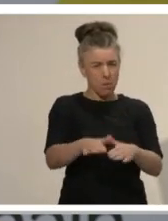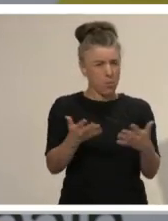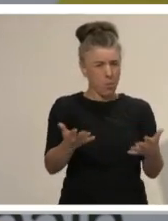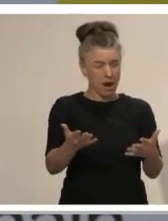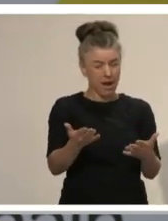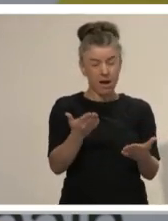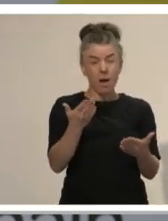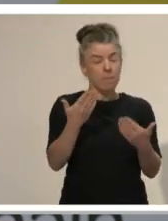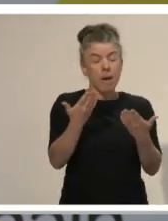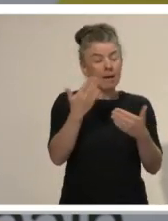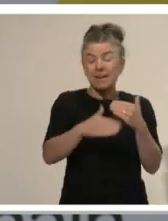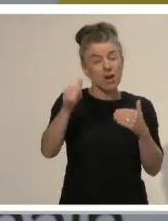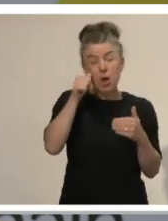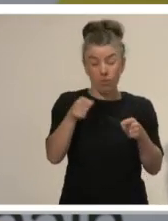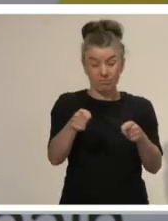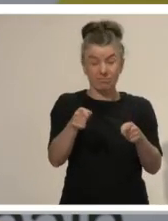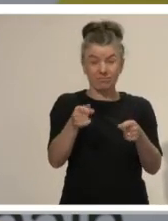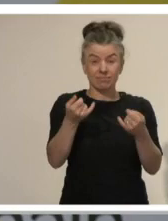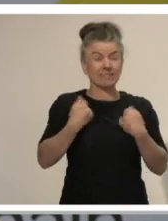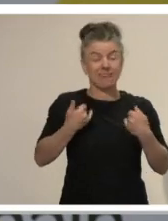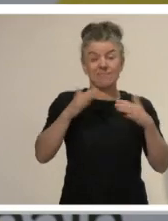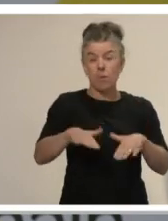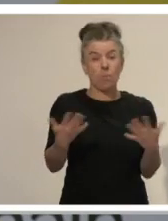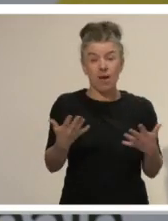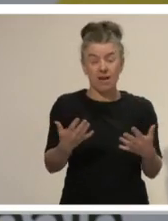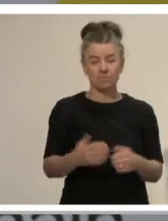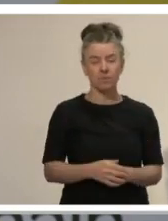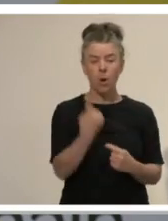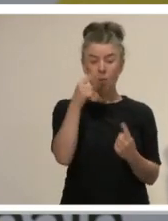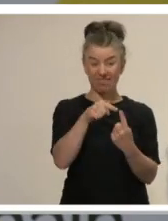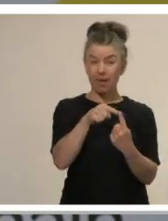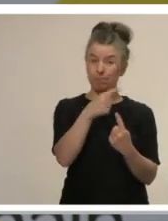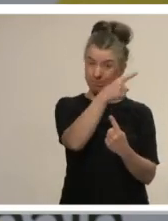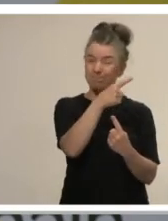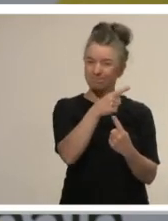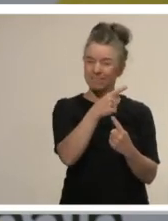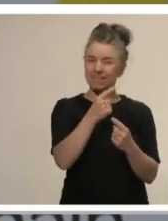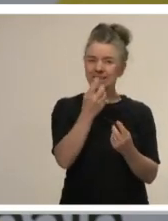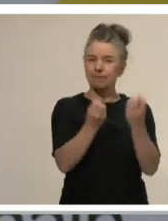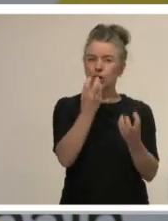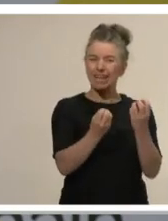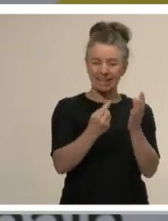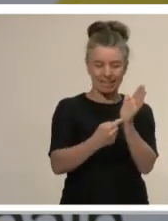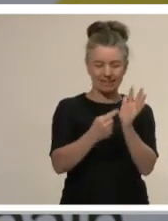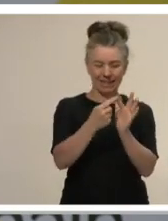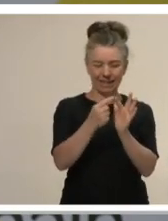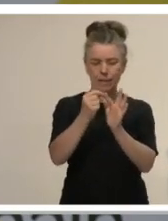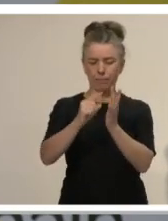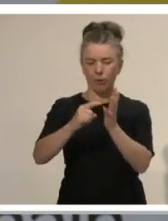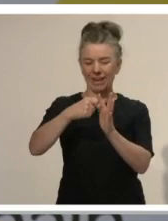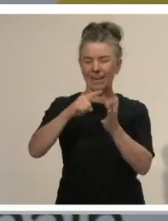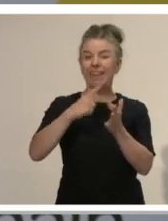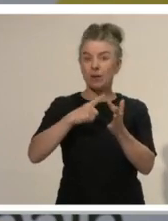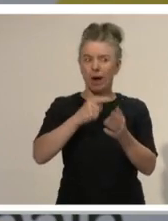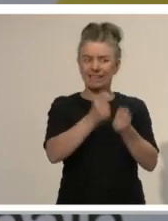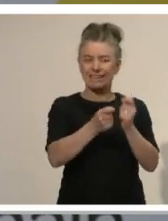never know, but the important thing is, and one of those is actually the Te Puke one, so that's why we are doing that wide testing around